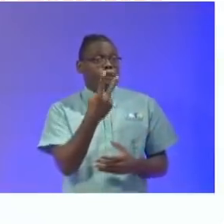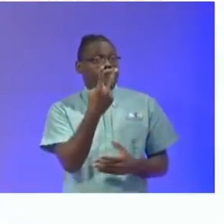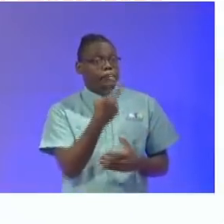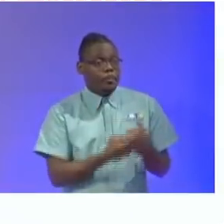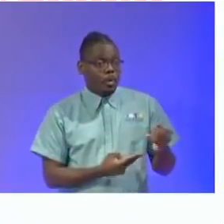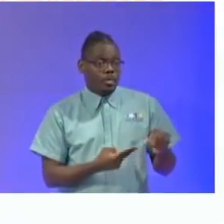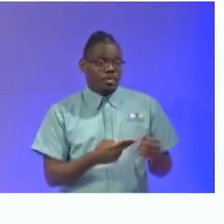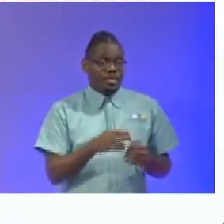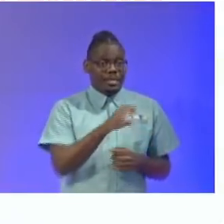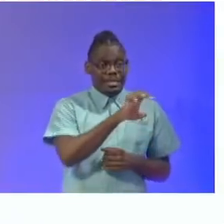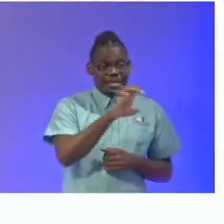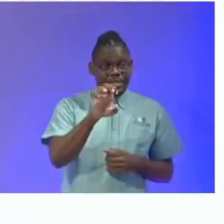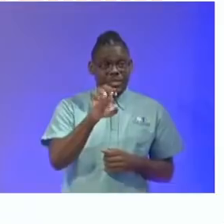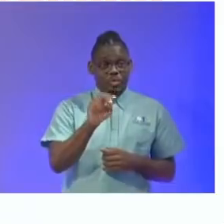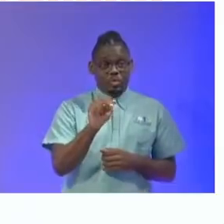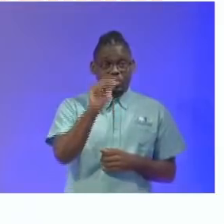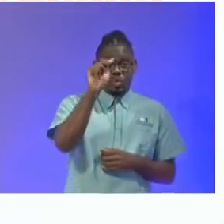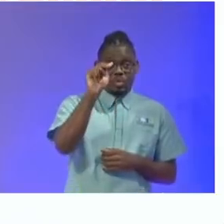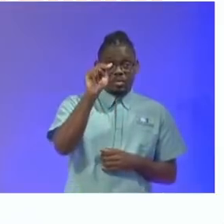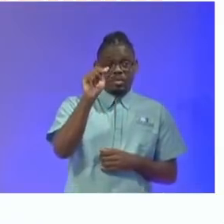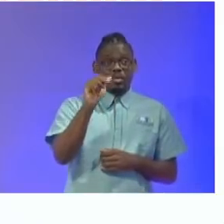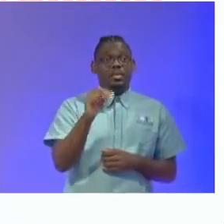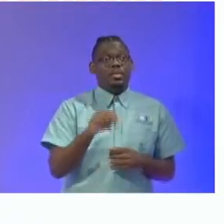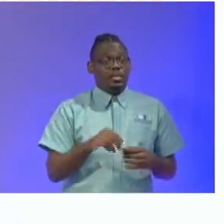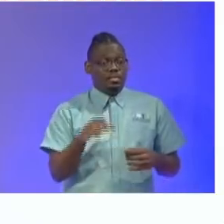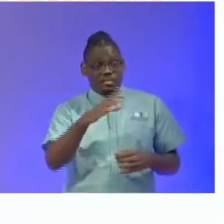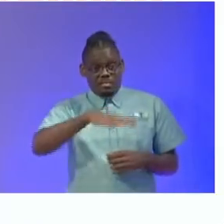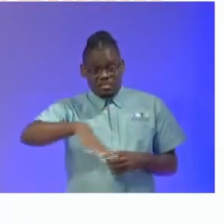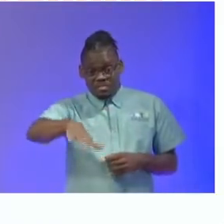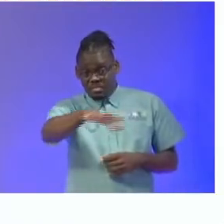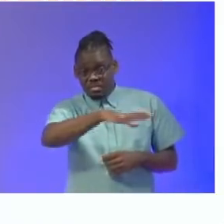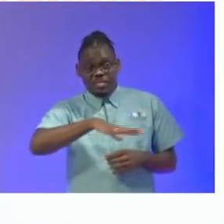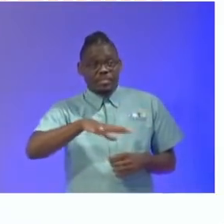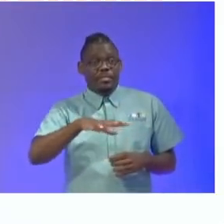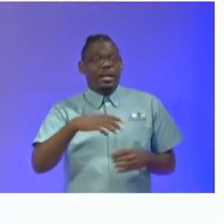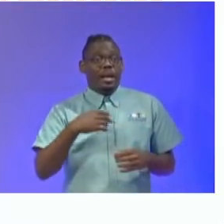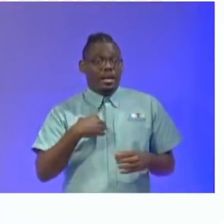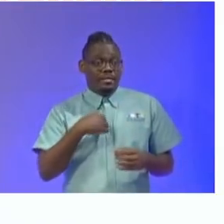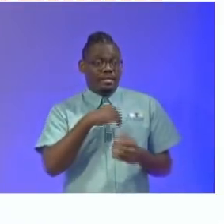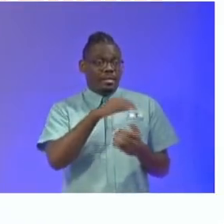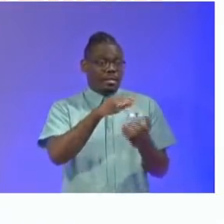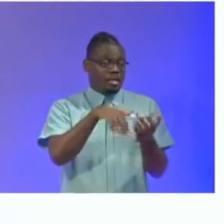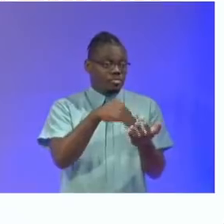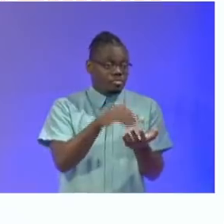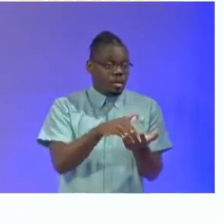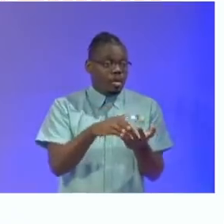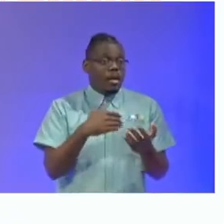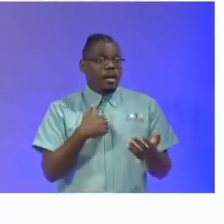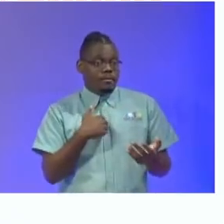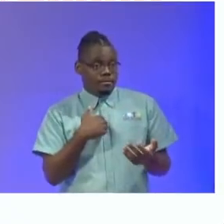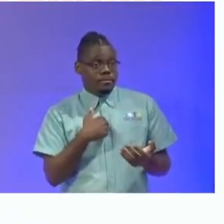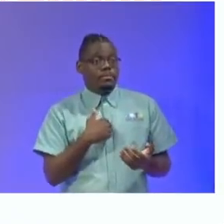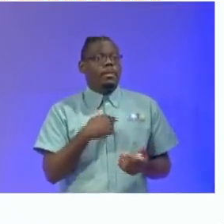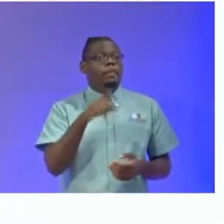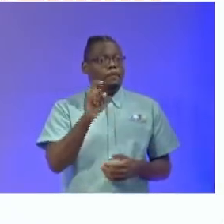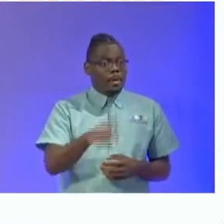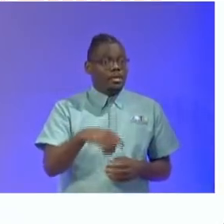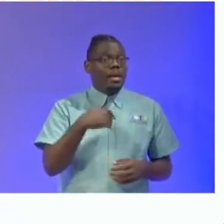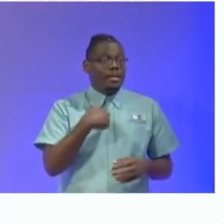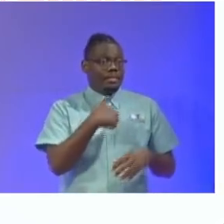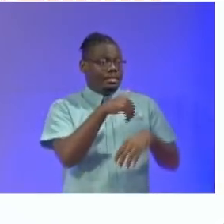said at an earlier press conference, were in the habit of outsourcing some of this. That